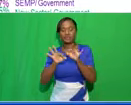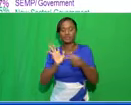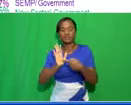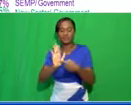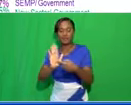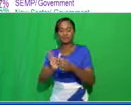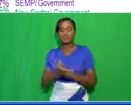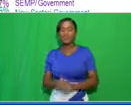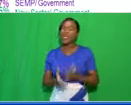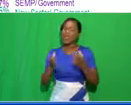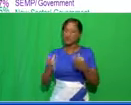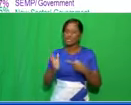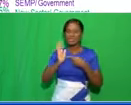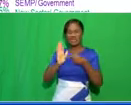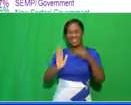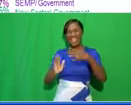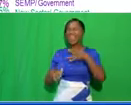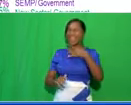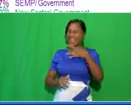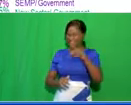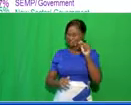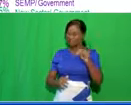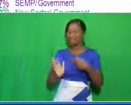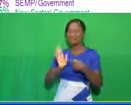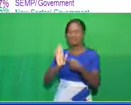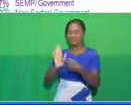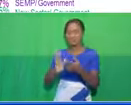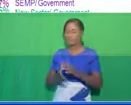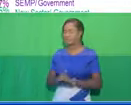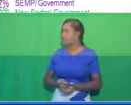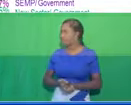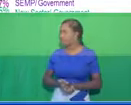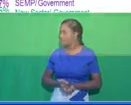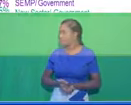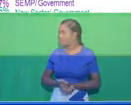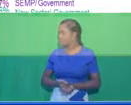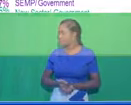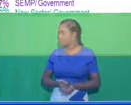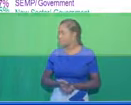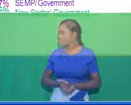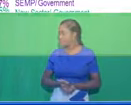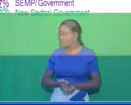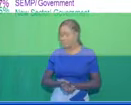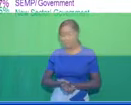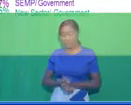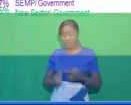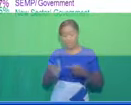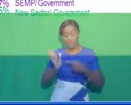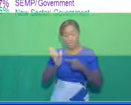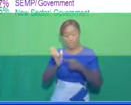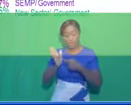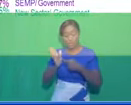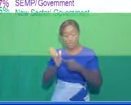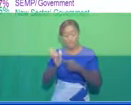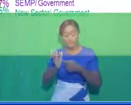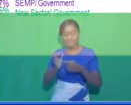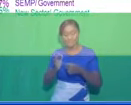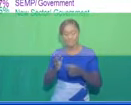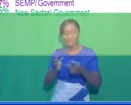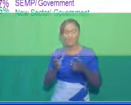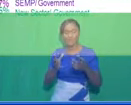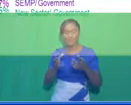I want to show you this. I just like this. We track how schools, we wanted to know if